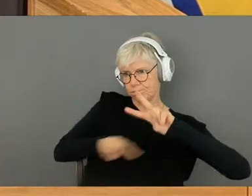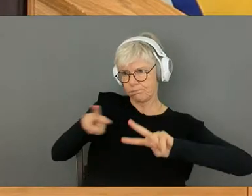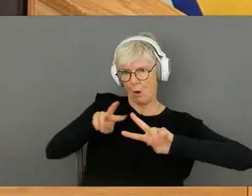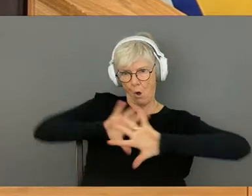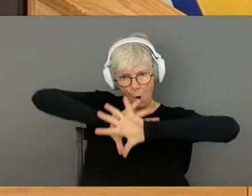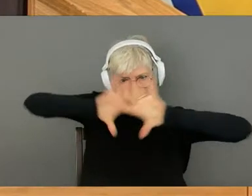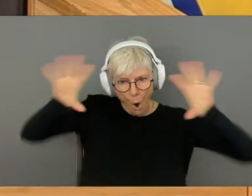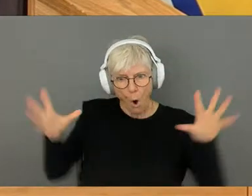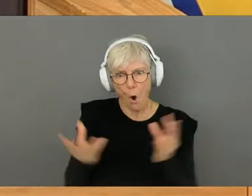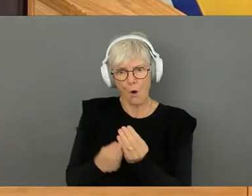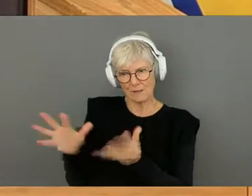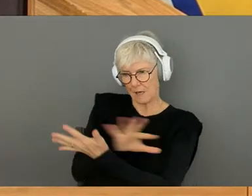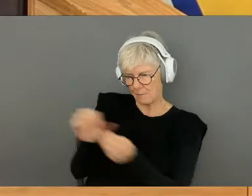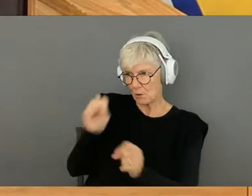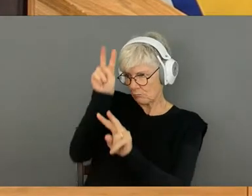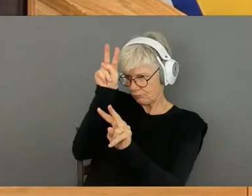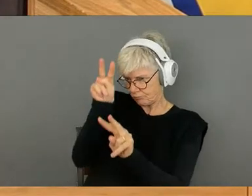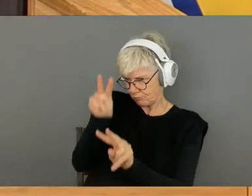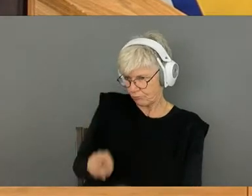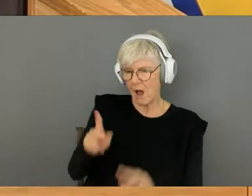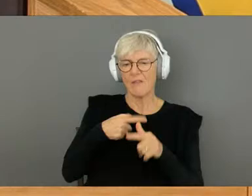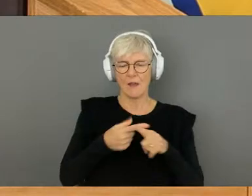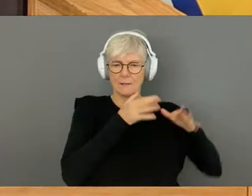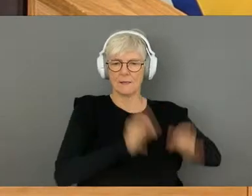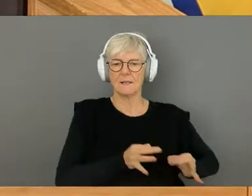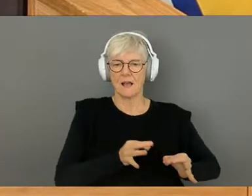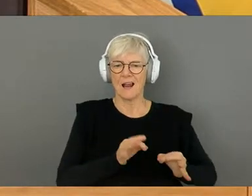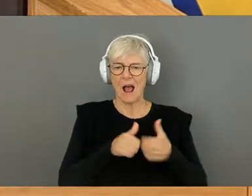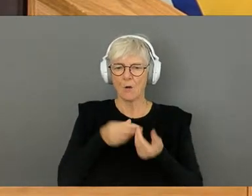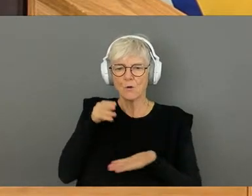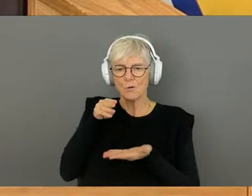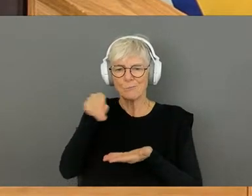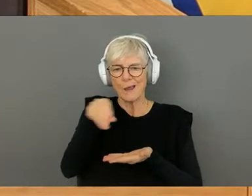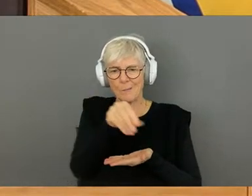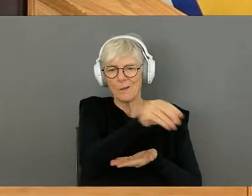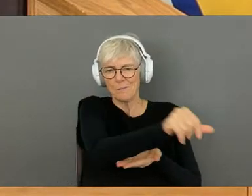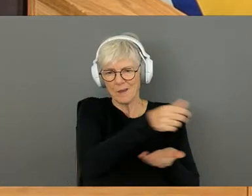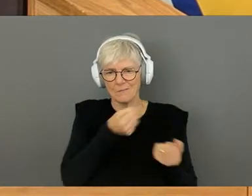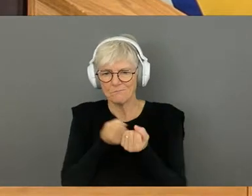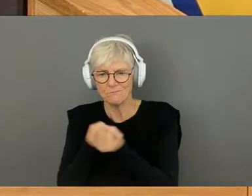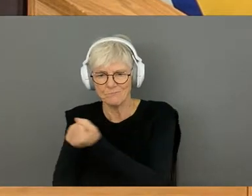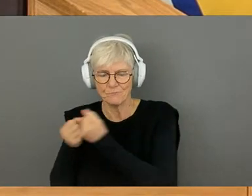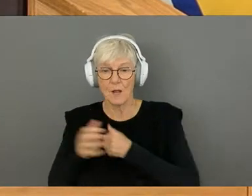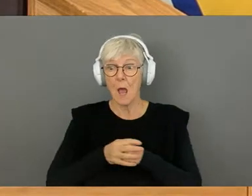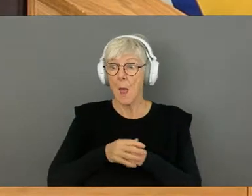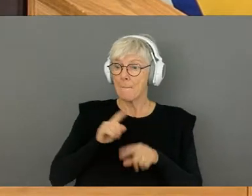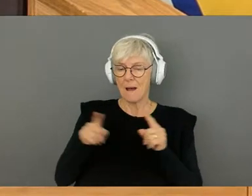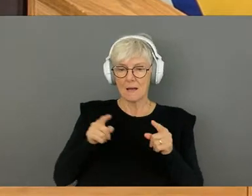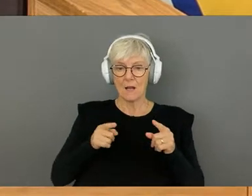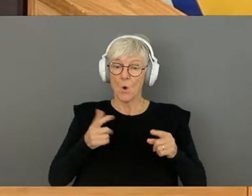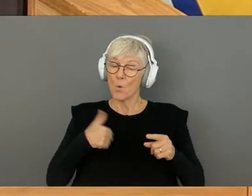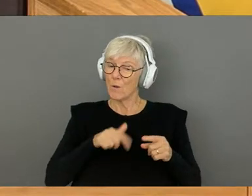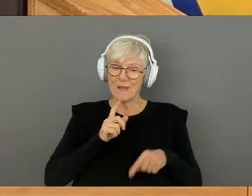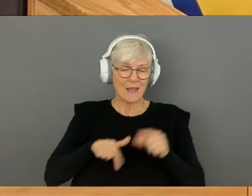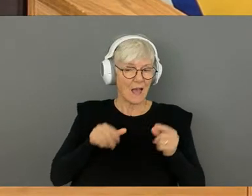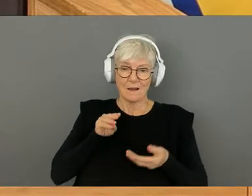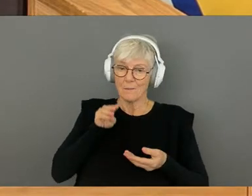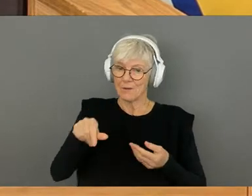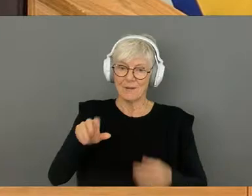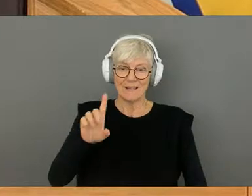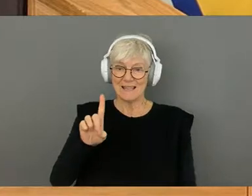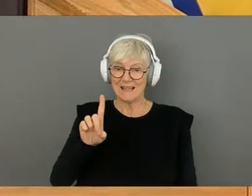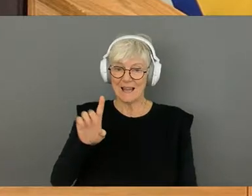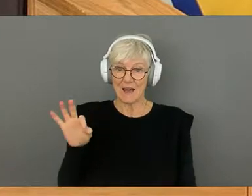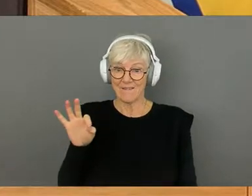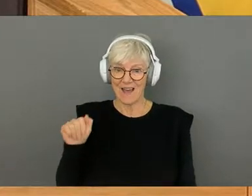made. There is a threshold that has to be met before the DFA can kick in. There has to be $3